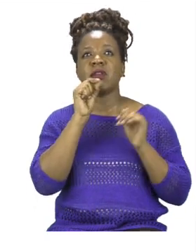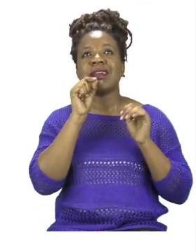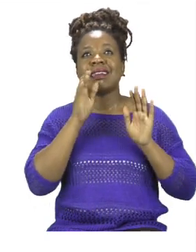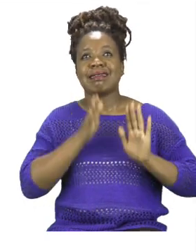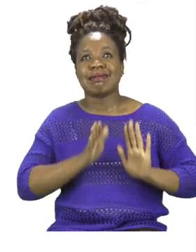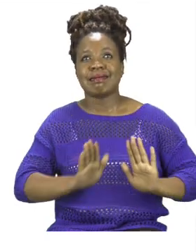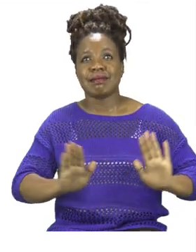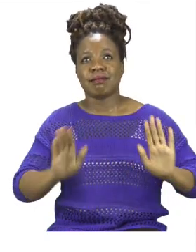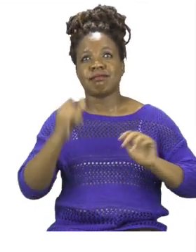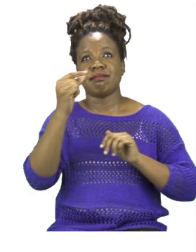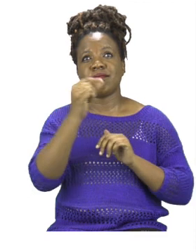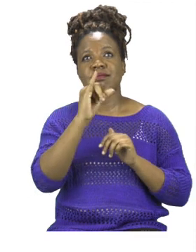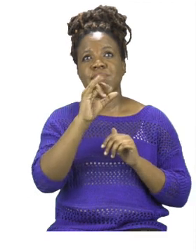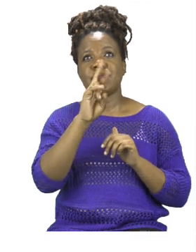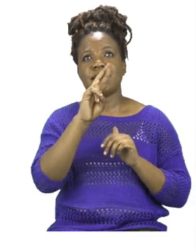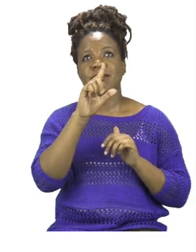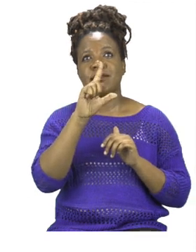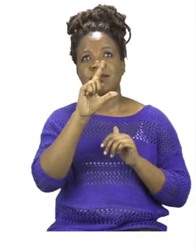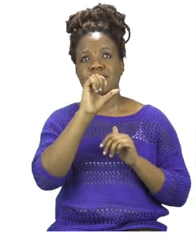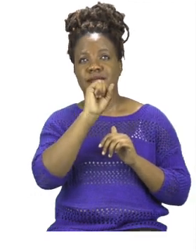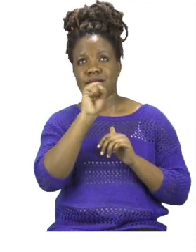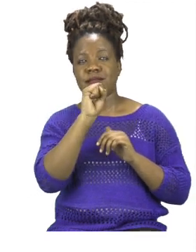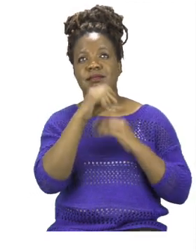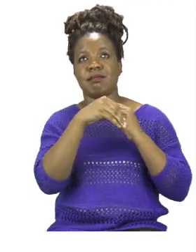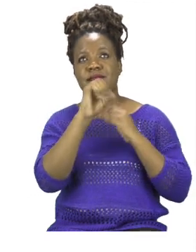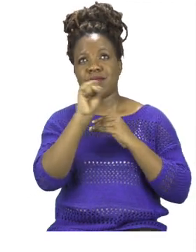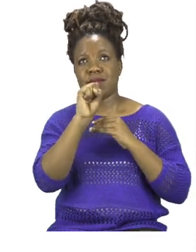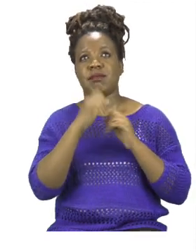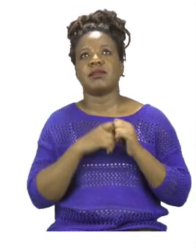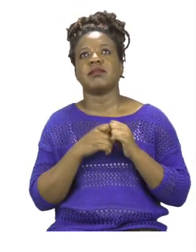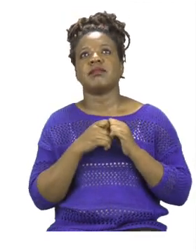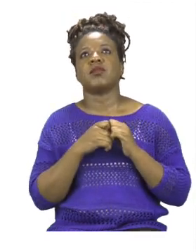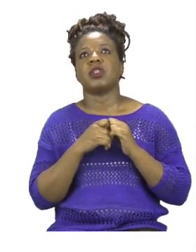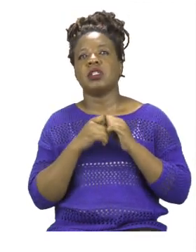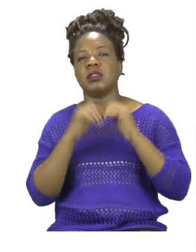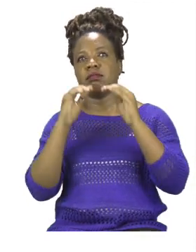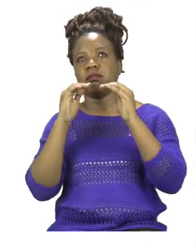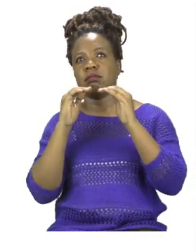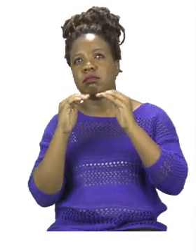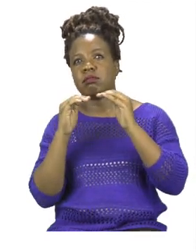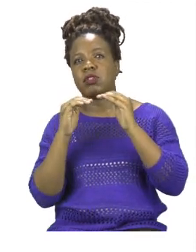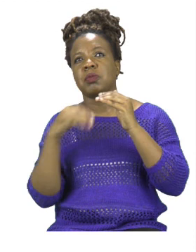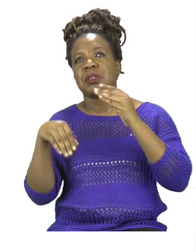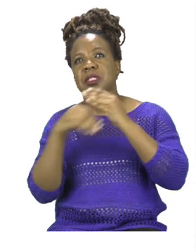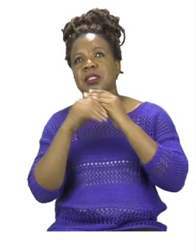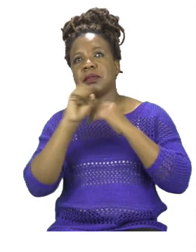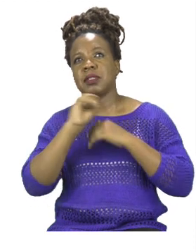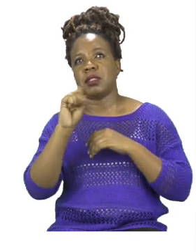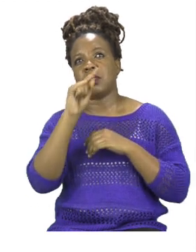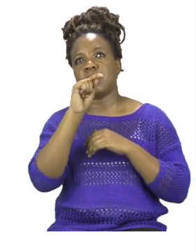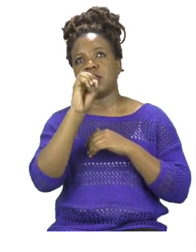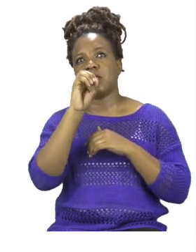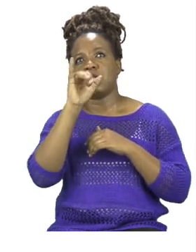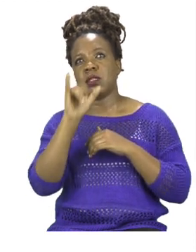happy because they have got new toys. And now the sentence